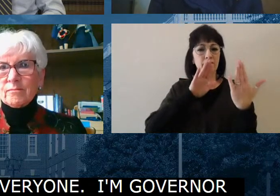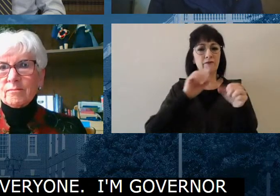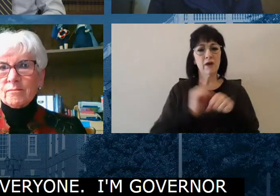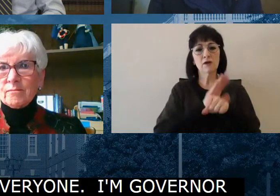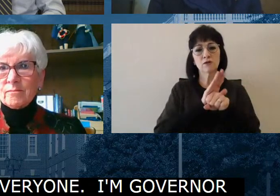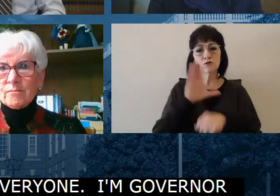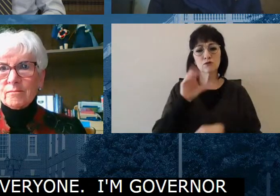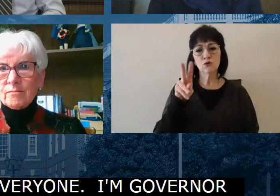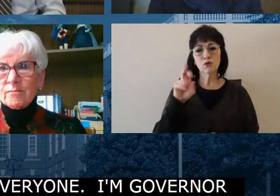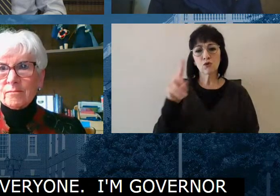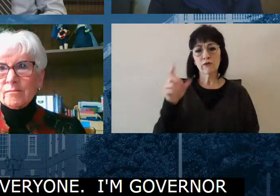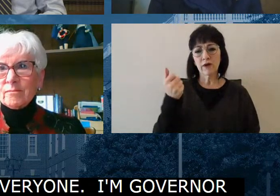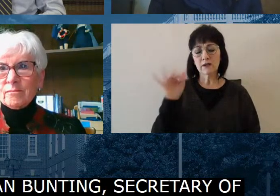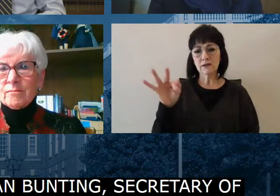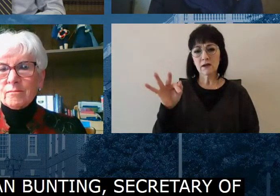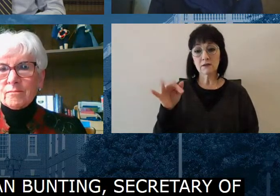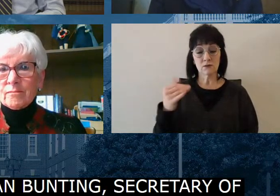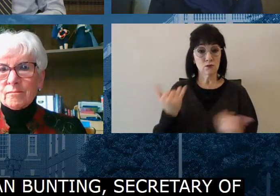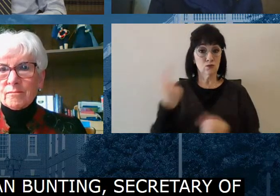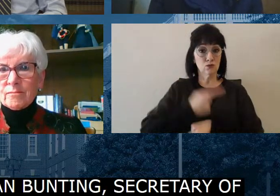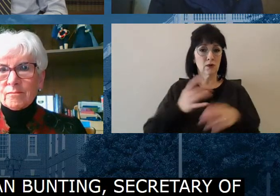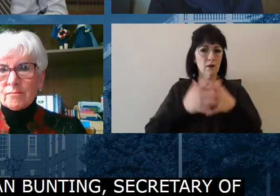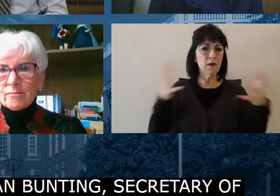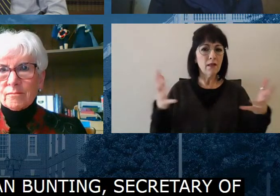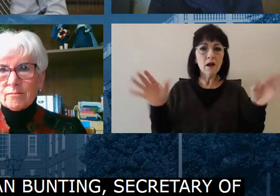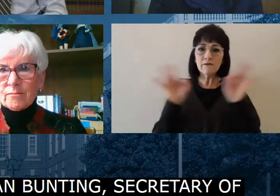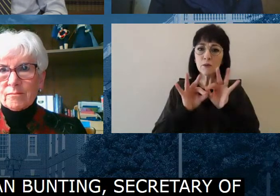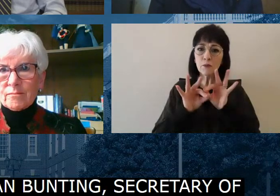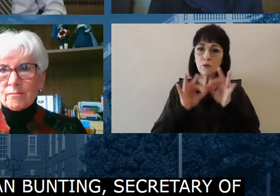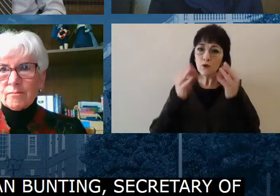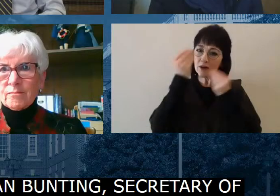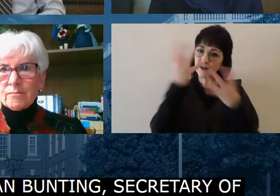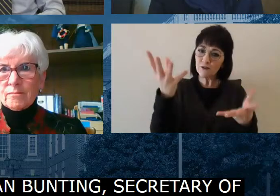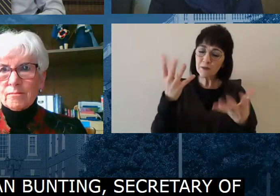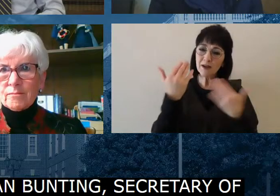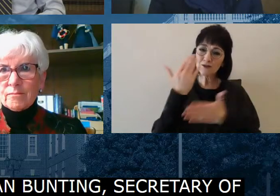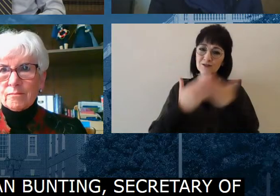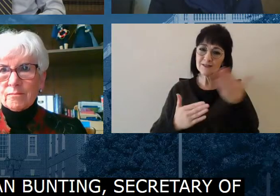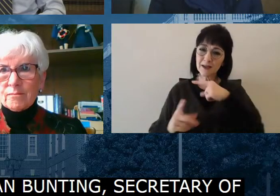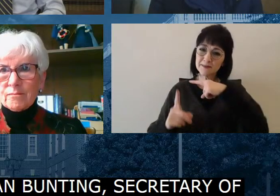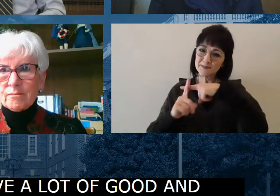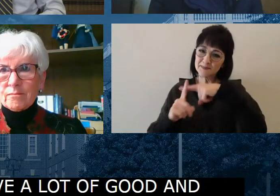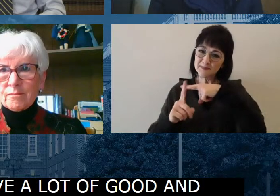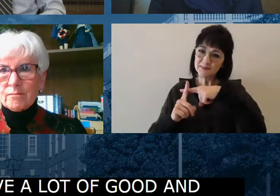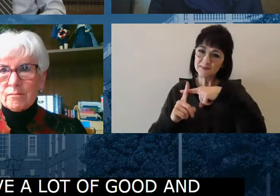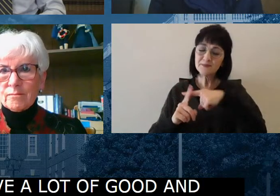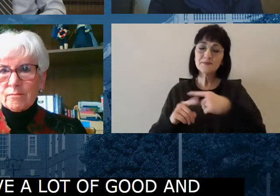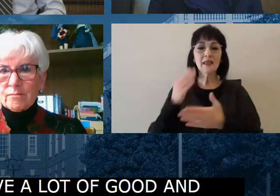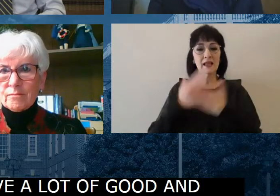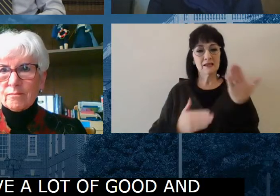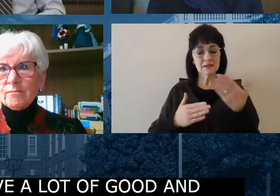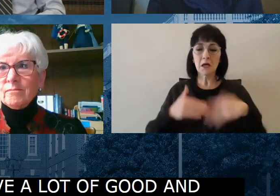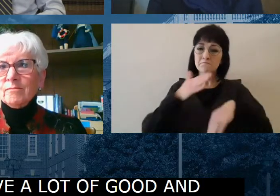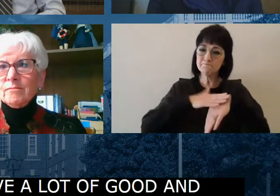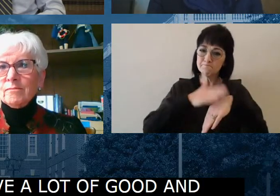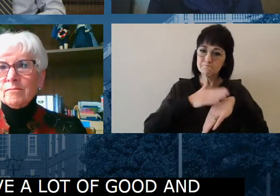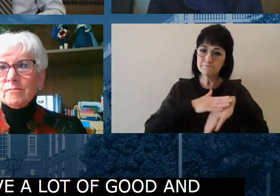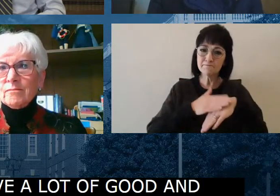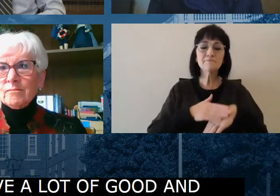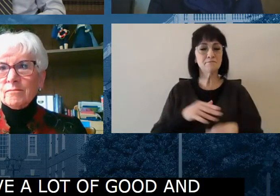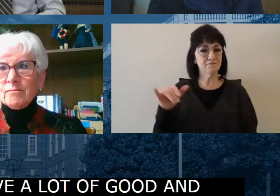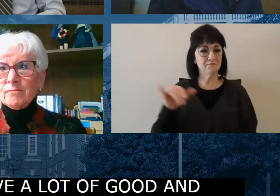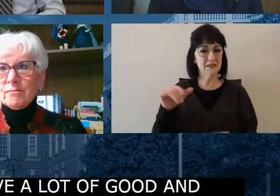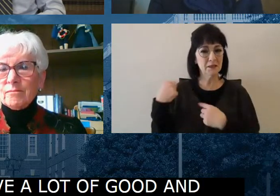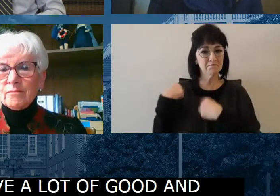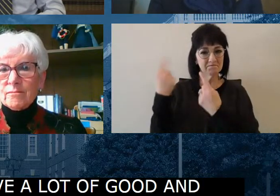and important information to share today. We have some good news and some words of caution as we normally do. And